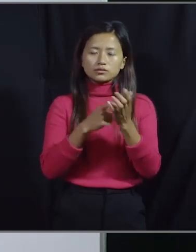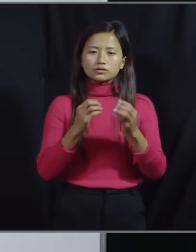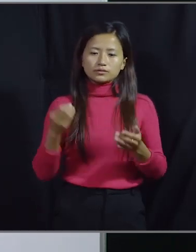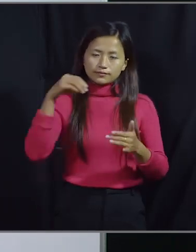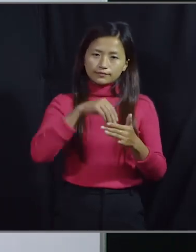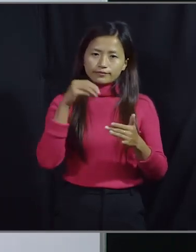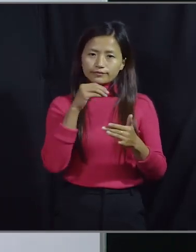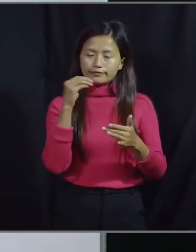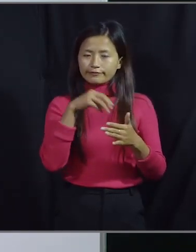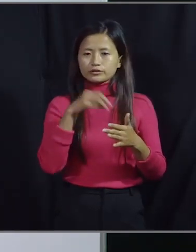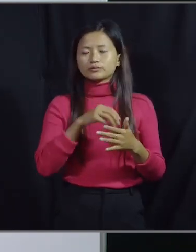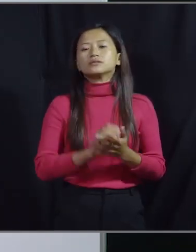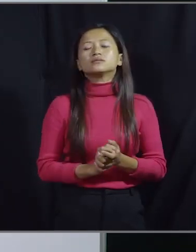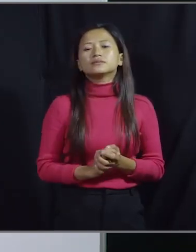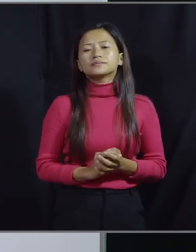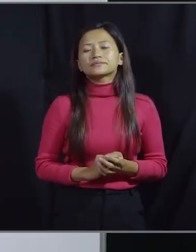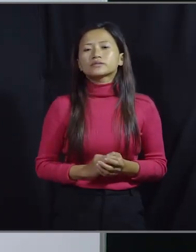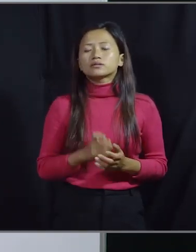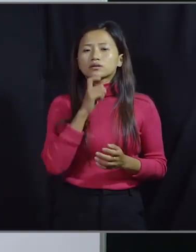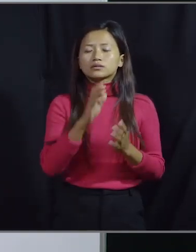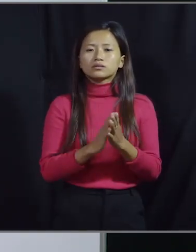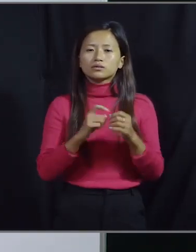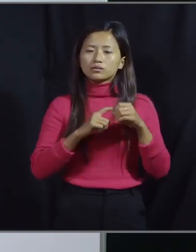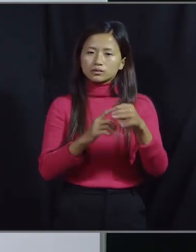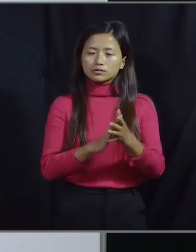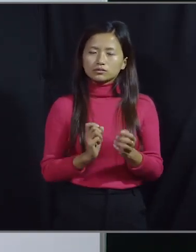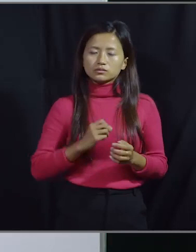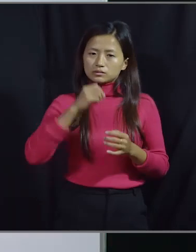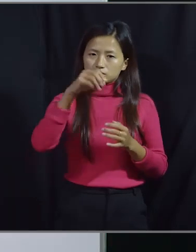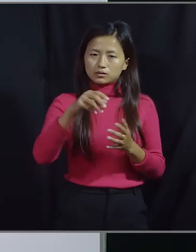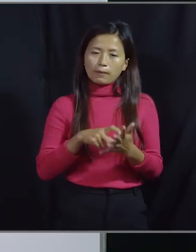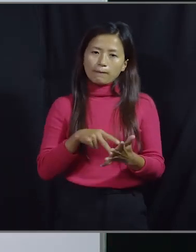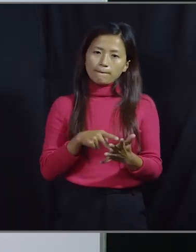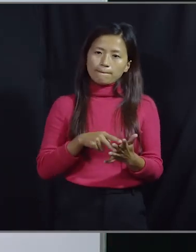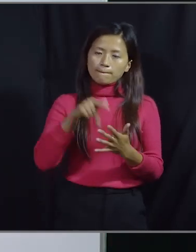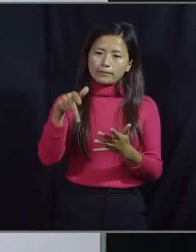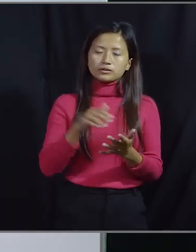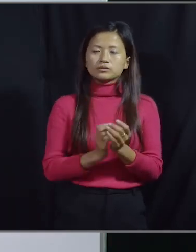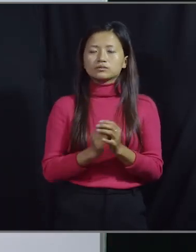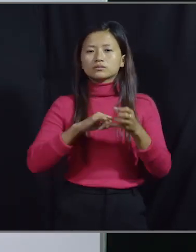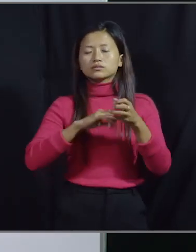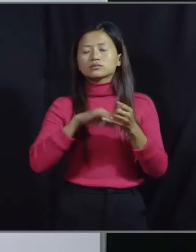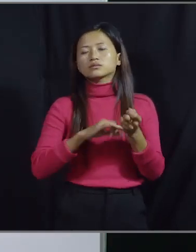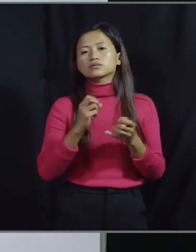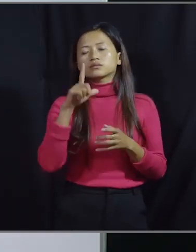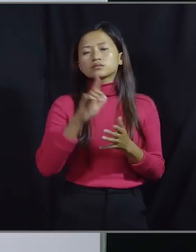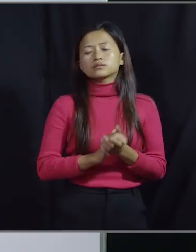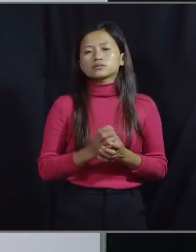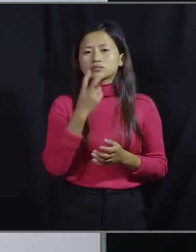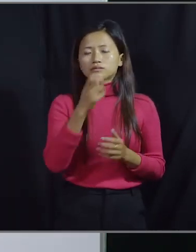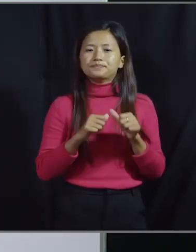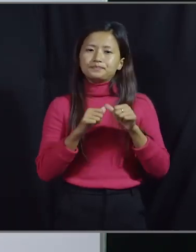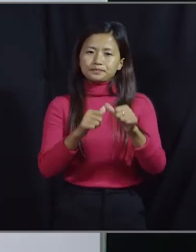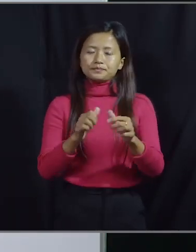investment. This has to be ascertained before you quickly jump into solution. So let's look at the